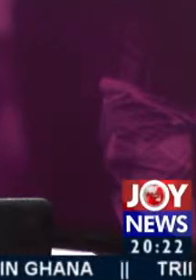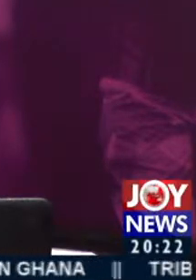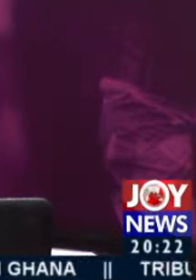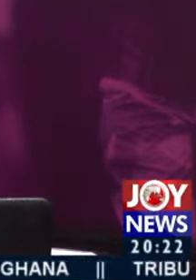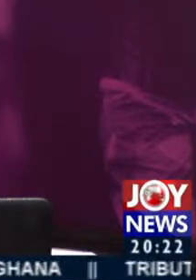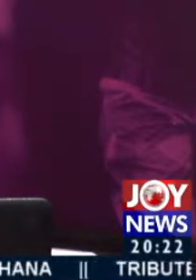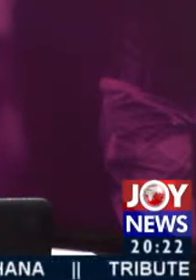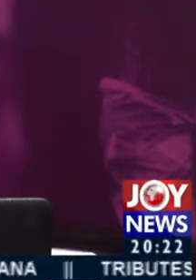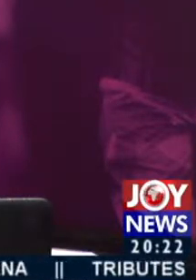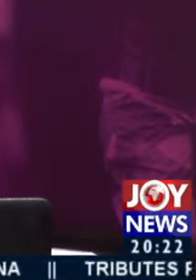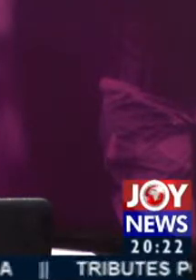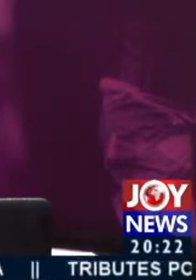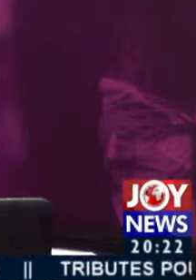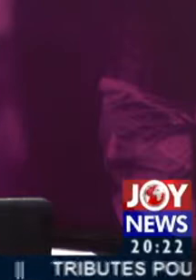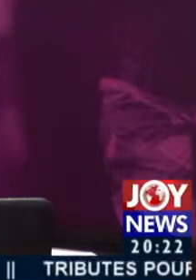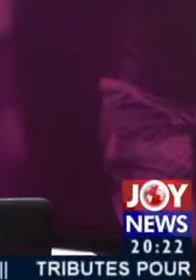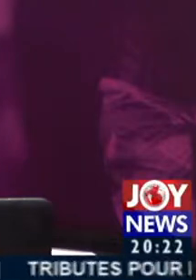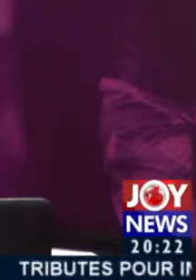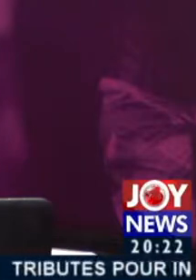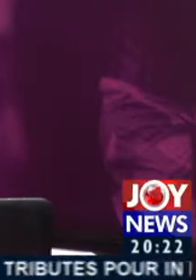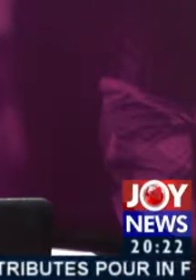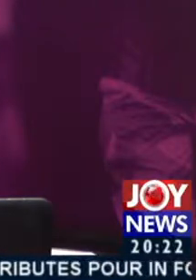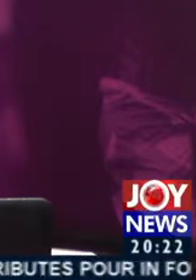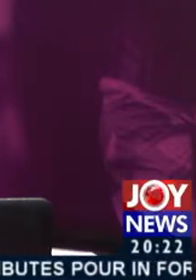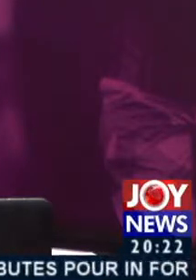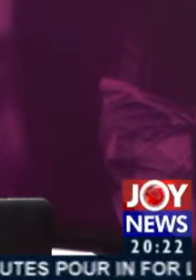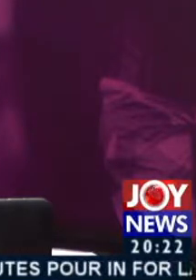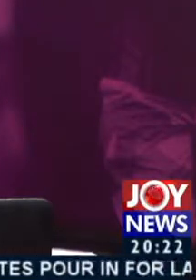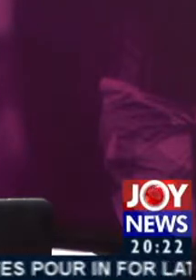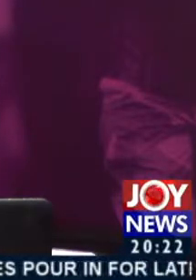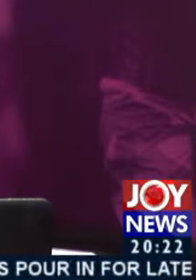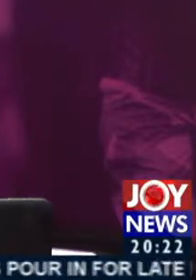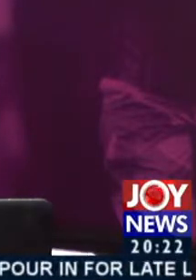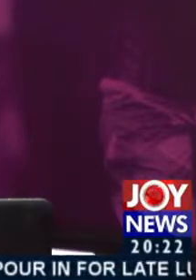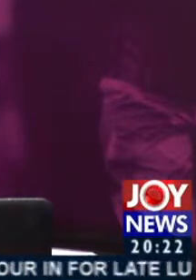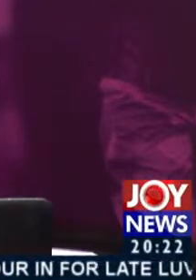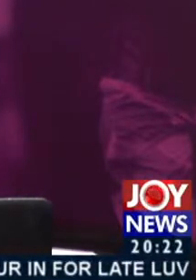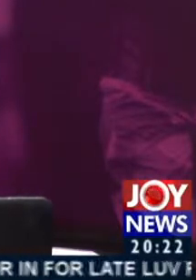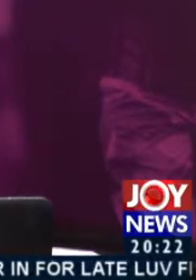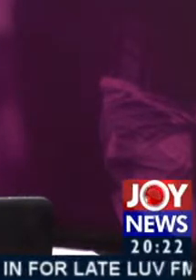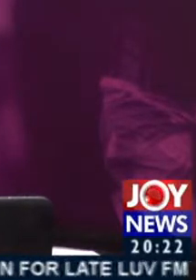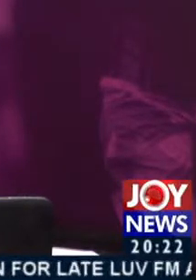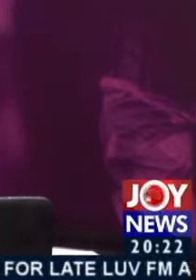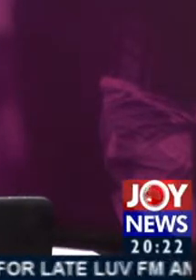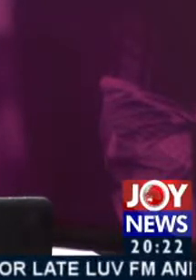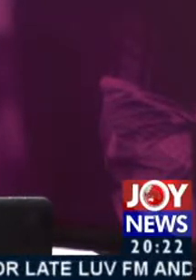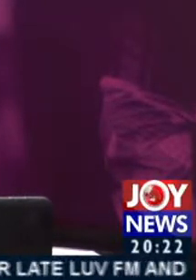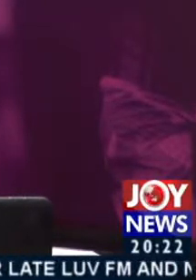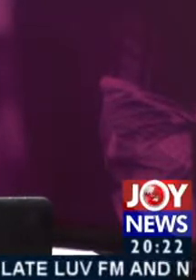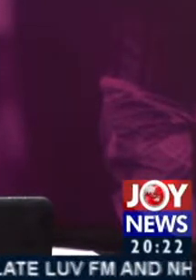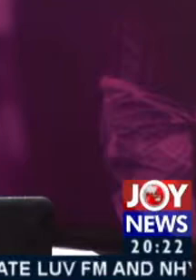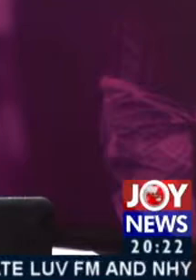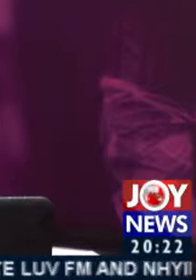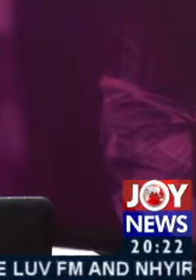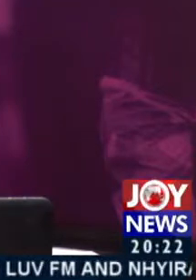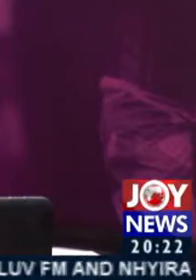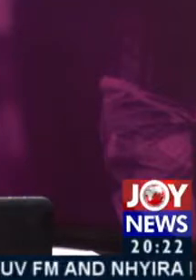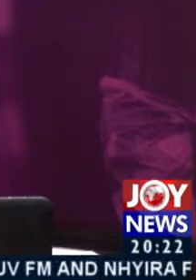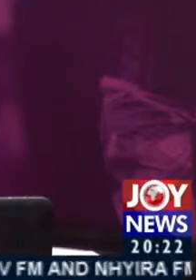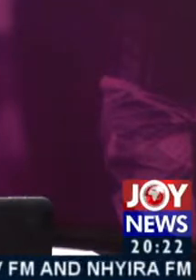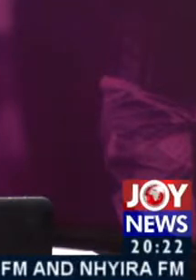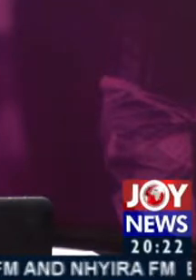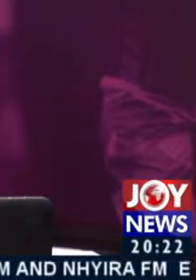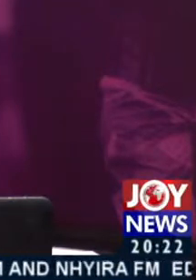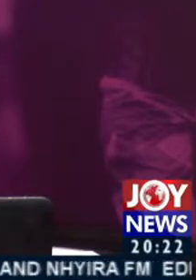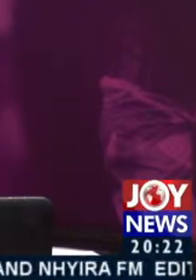to give us some clarity, some of the areas that you may not understand. You can keep your questions coming in. So, Ms. Ponkuma, I would first want